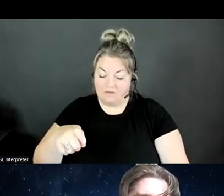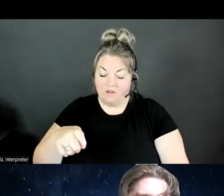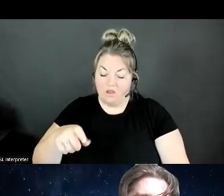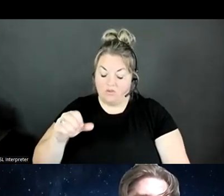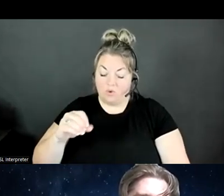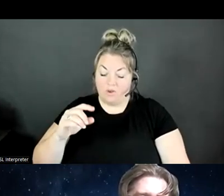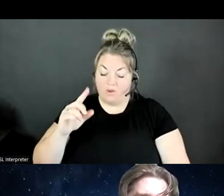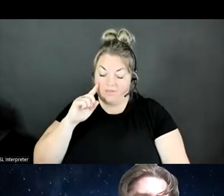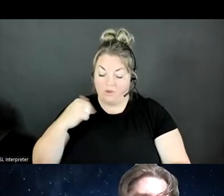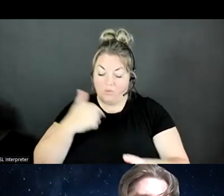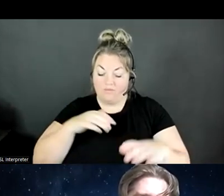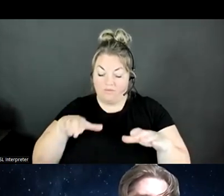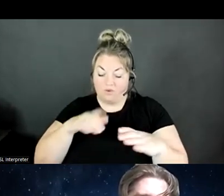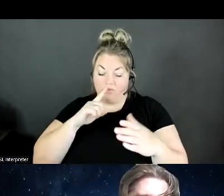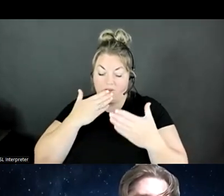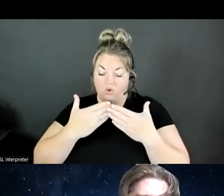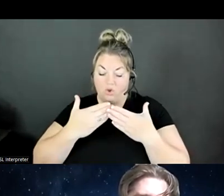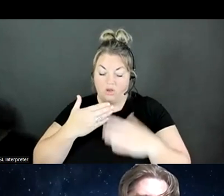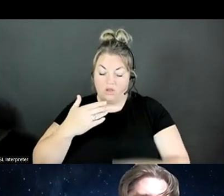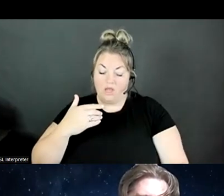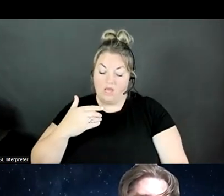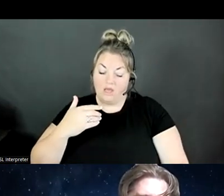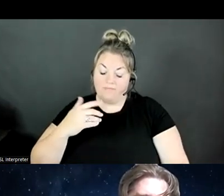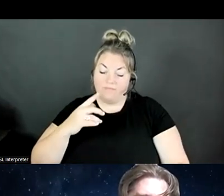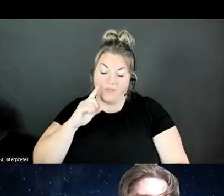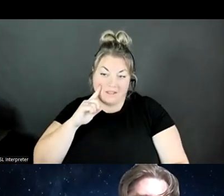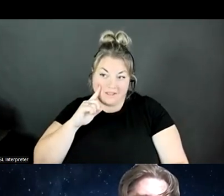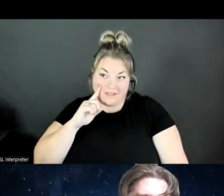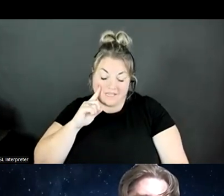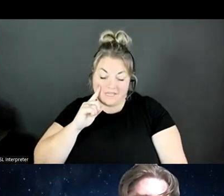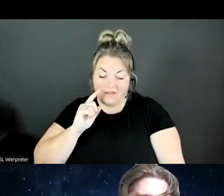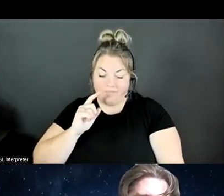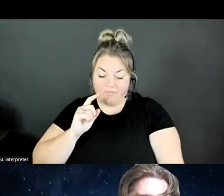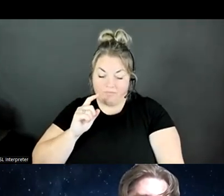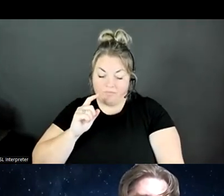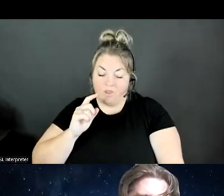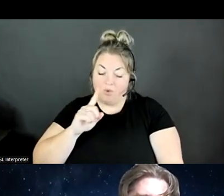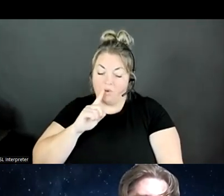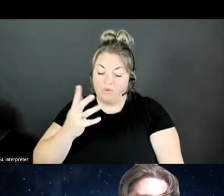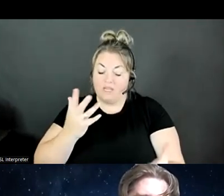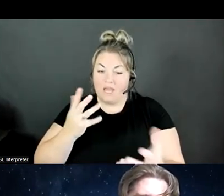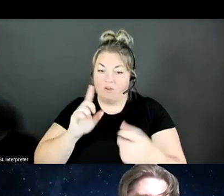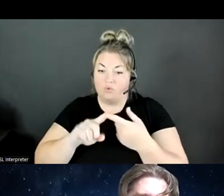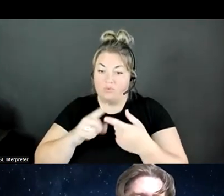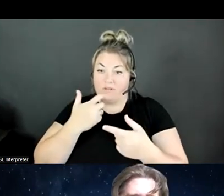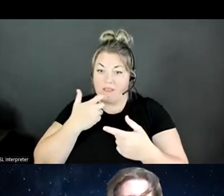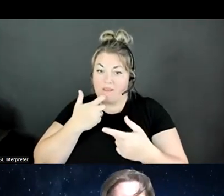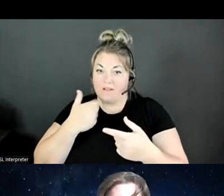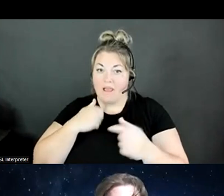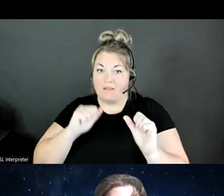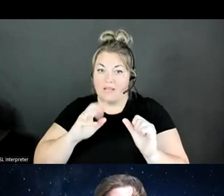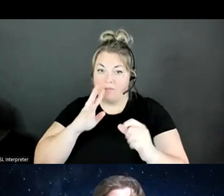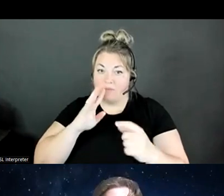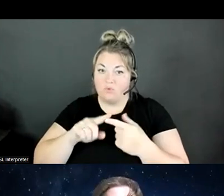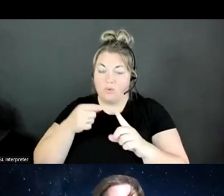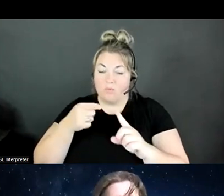really good there. And what I really think, what I'd really like to say is I can speak to the point